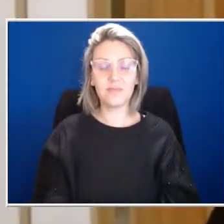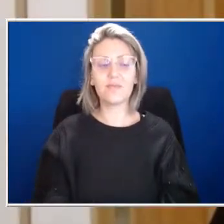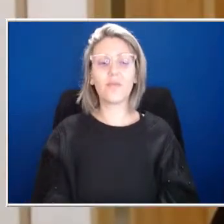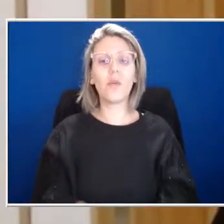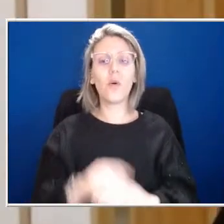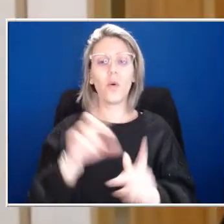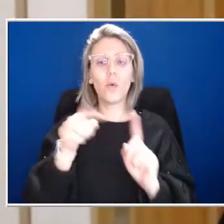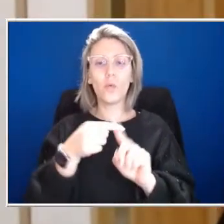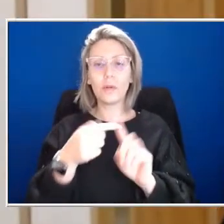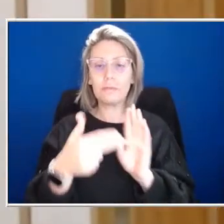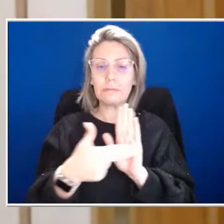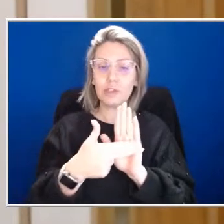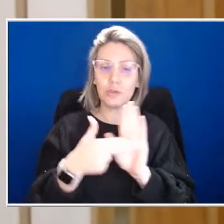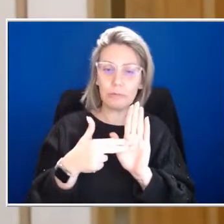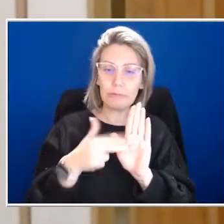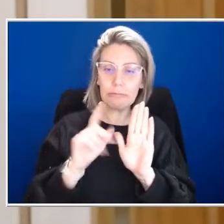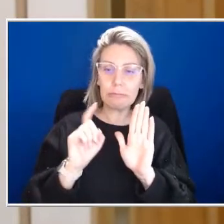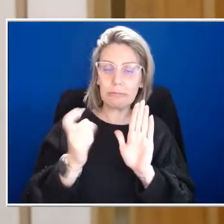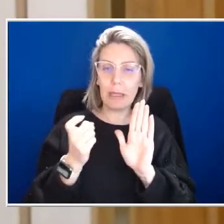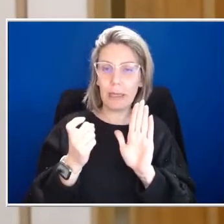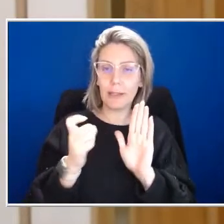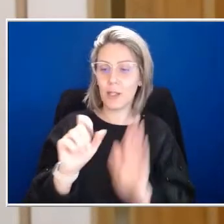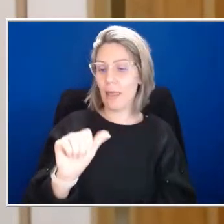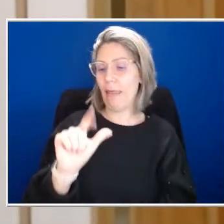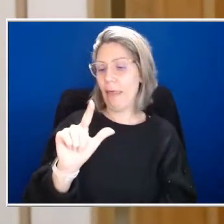diagnosing AL amyloidosis, as I said, is a